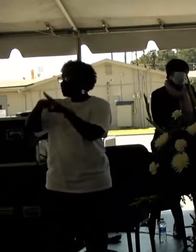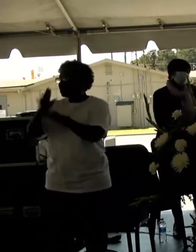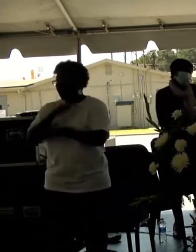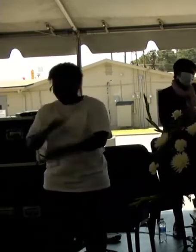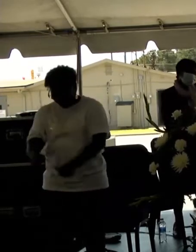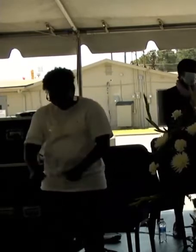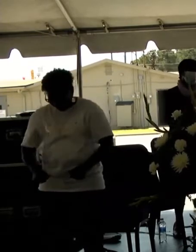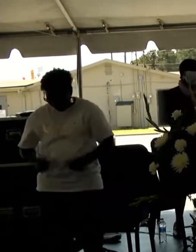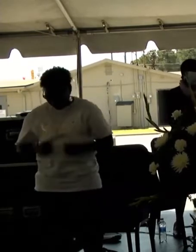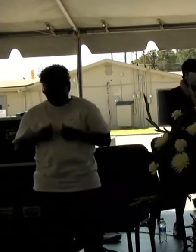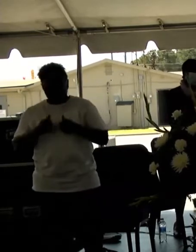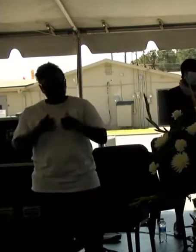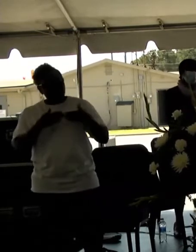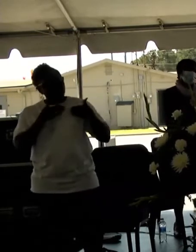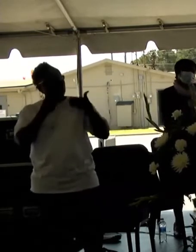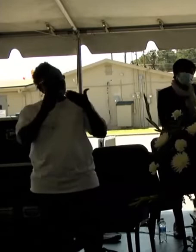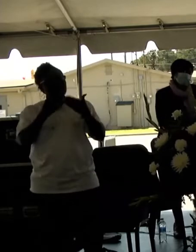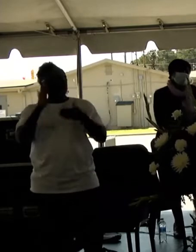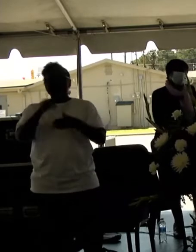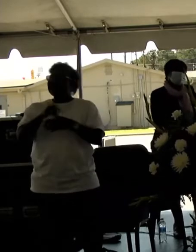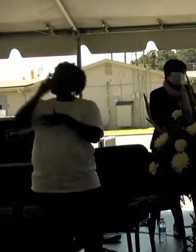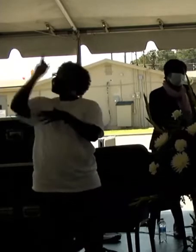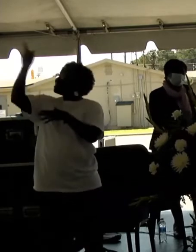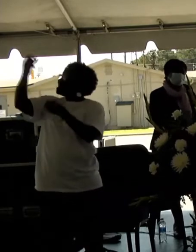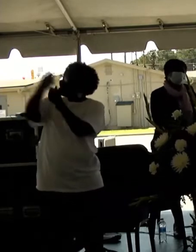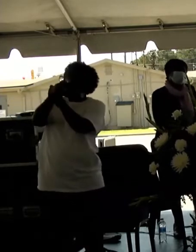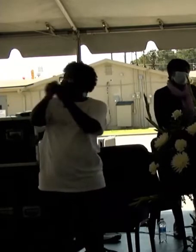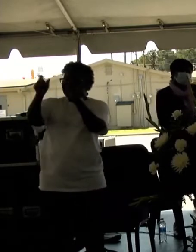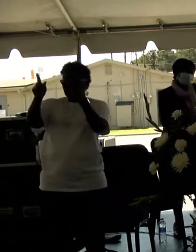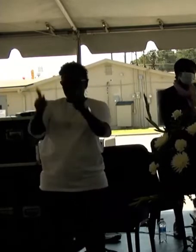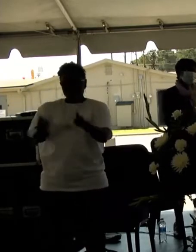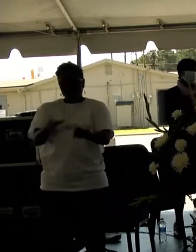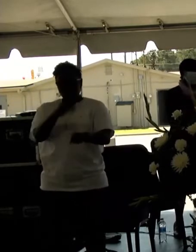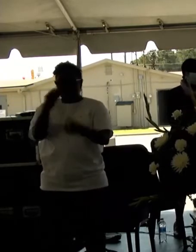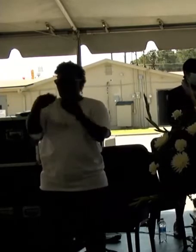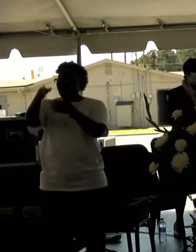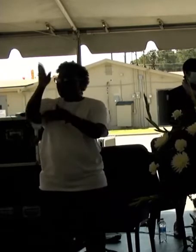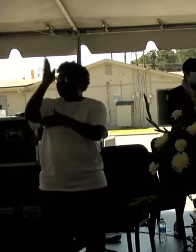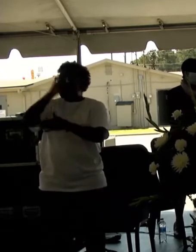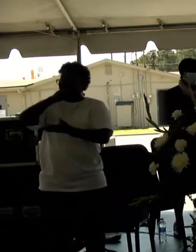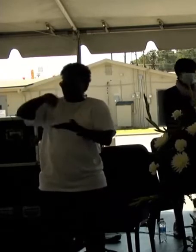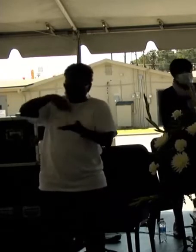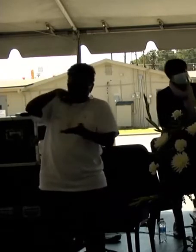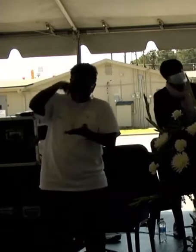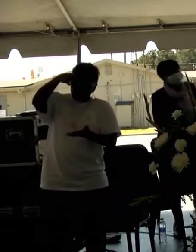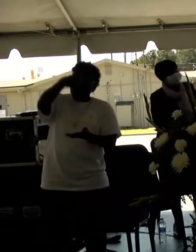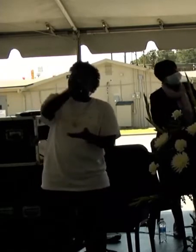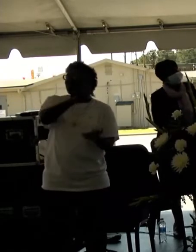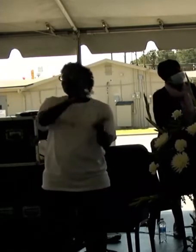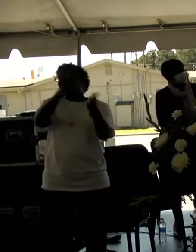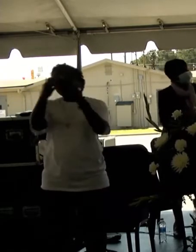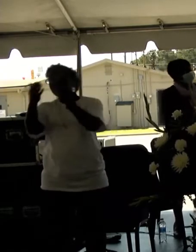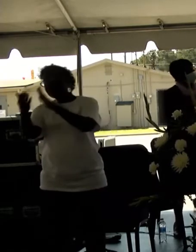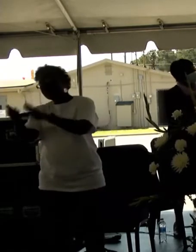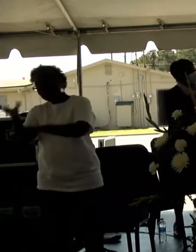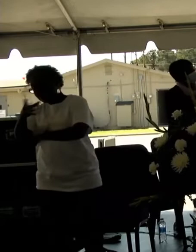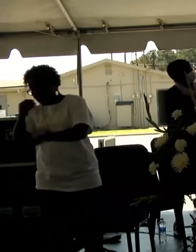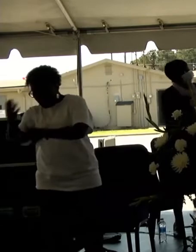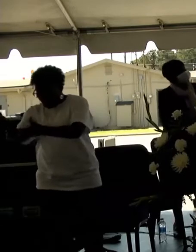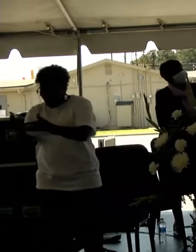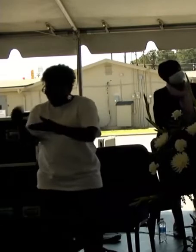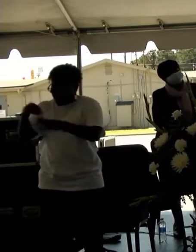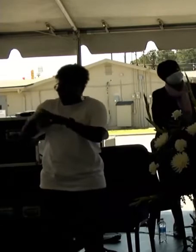confess that he is Savior and that God has raised him from the dead. And I ask him to come into my